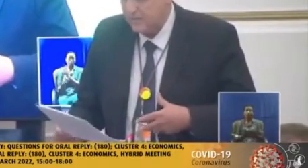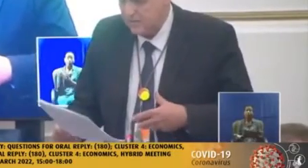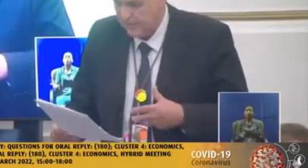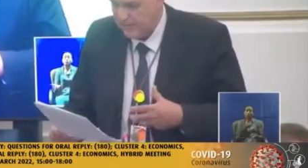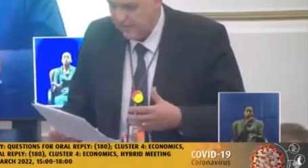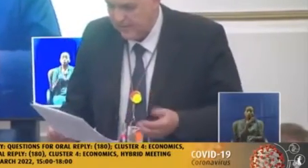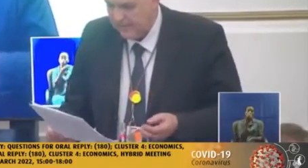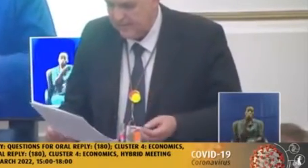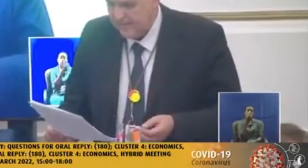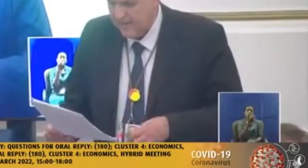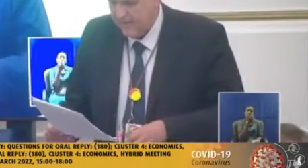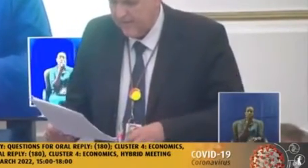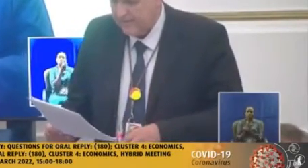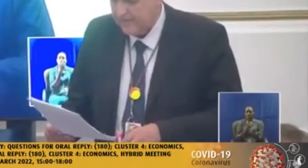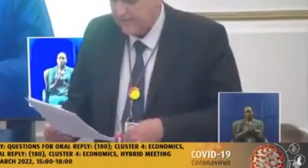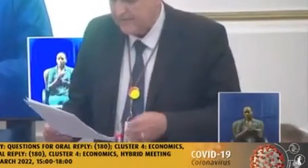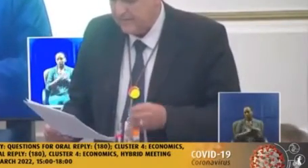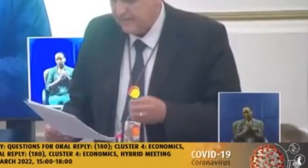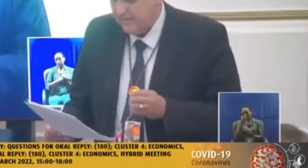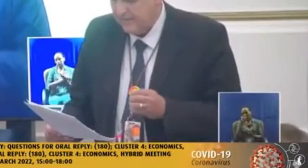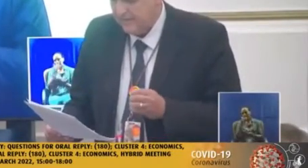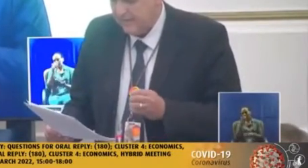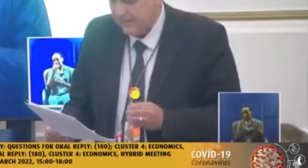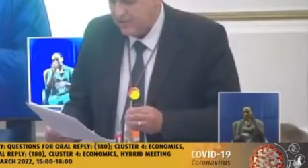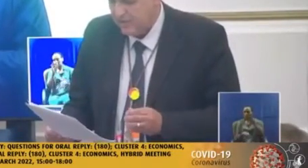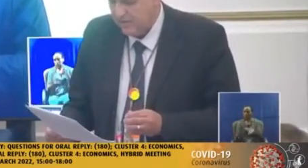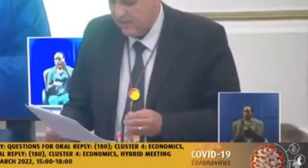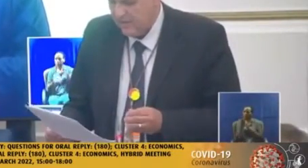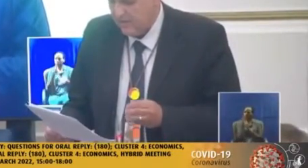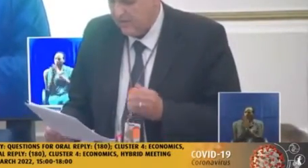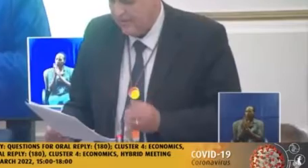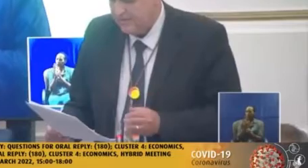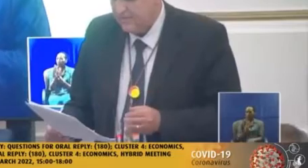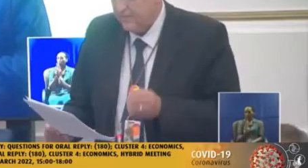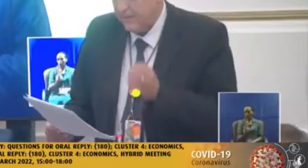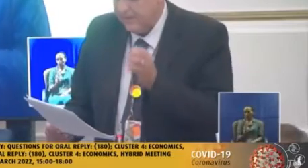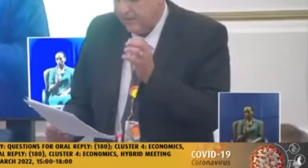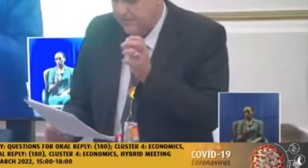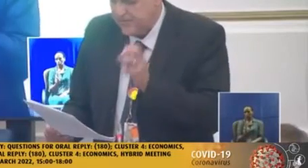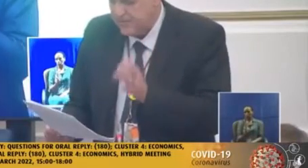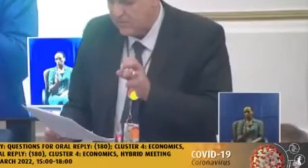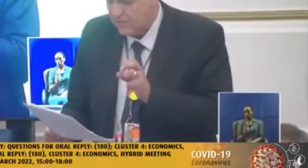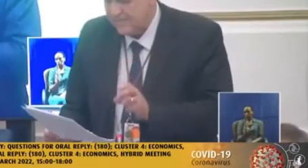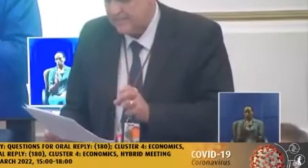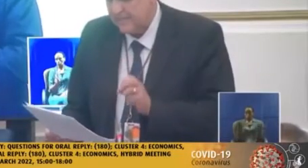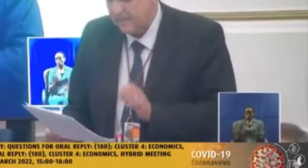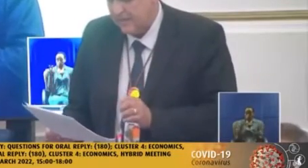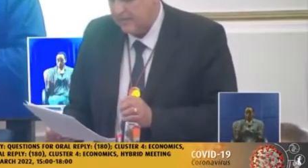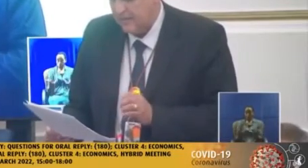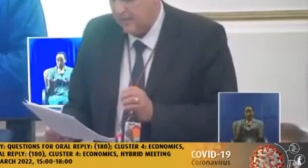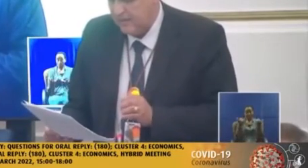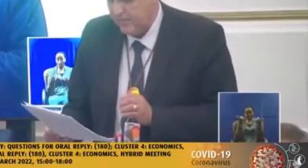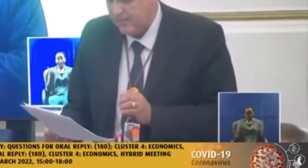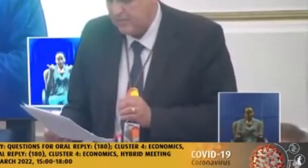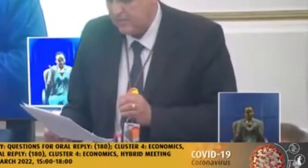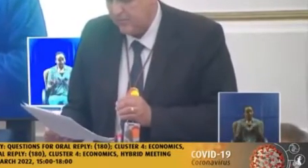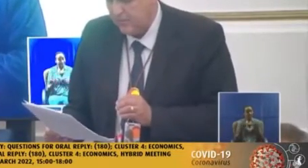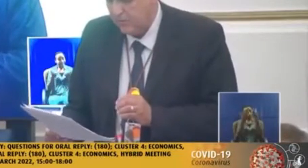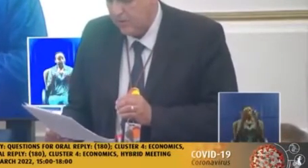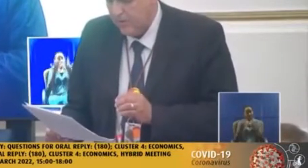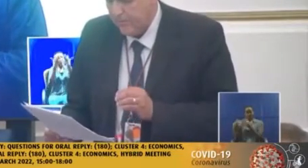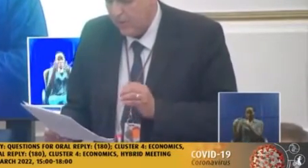pointed out, they're still materializing, but it does give an indication that the fiscal risks set out in